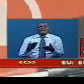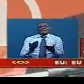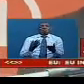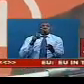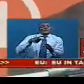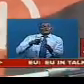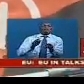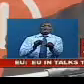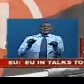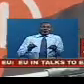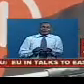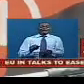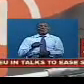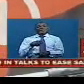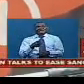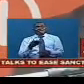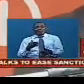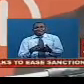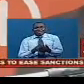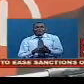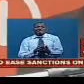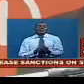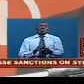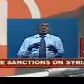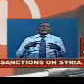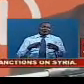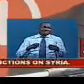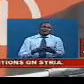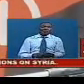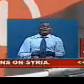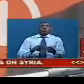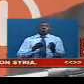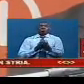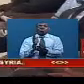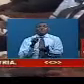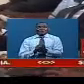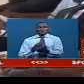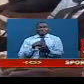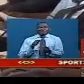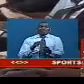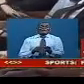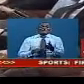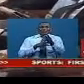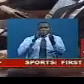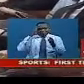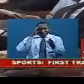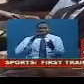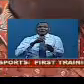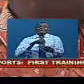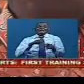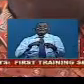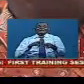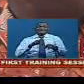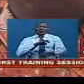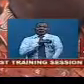in the petroleum and other areas of the energy industry. In this regard, I can assure. A Deputy Minister of Energy,